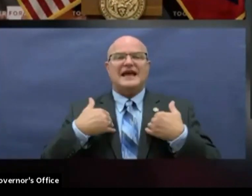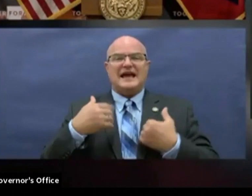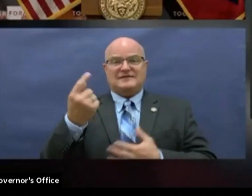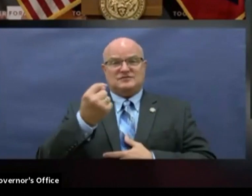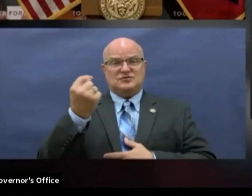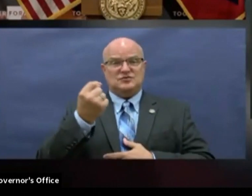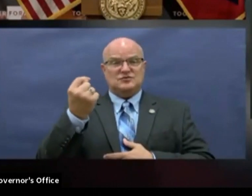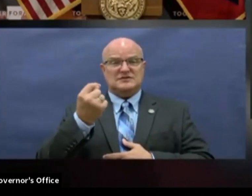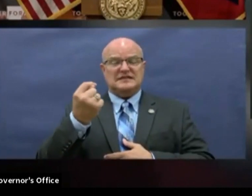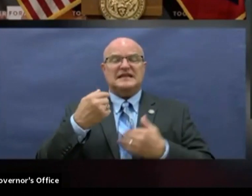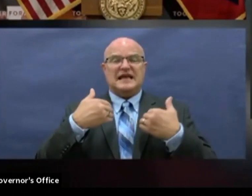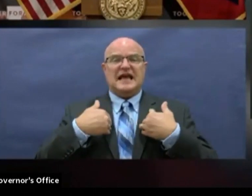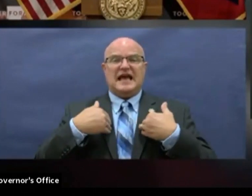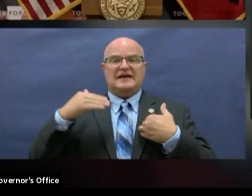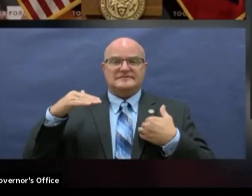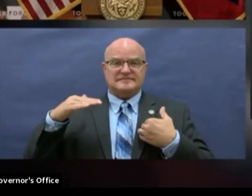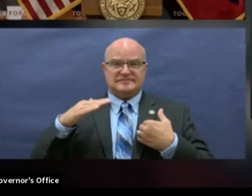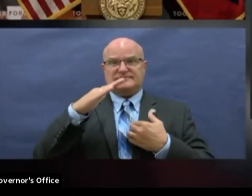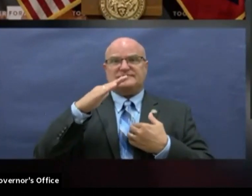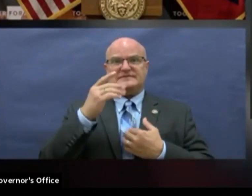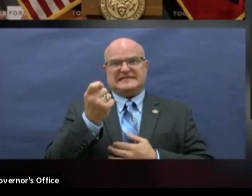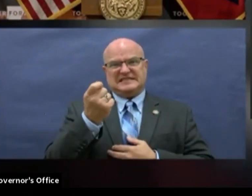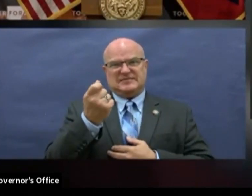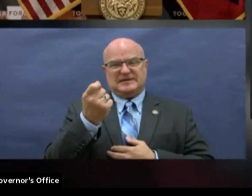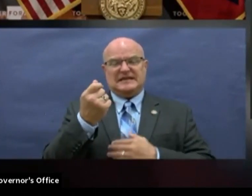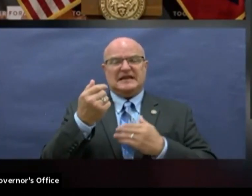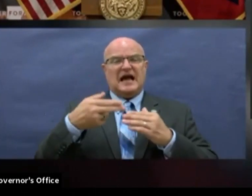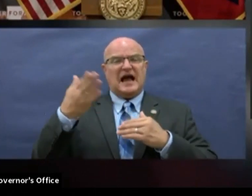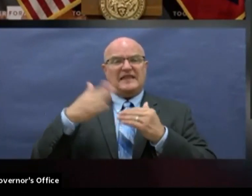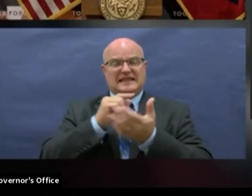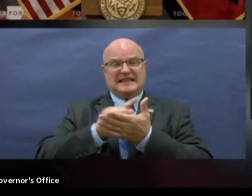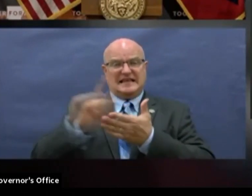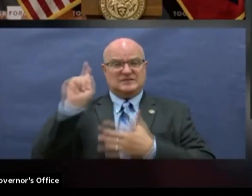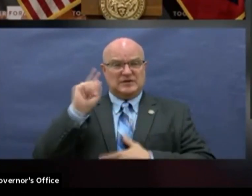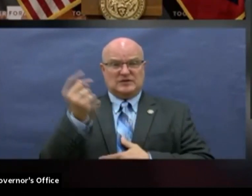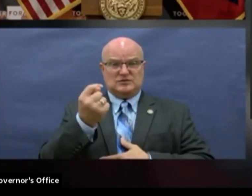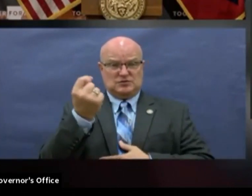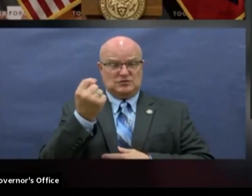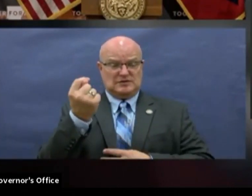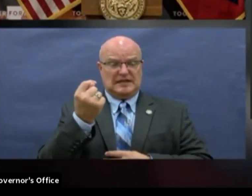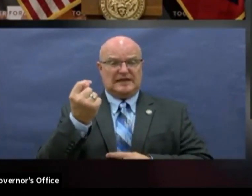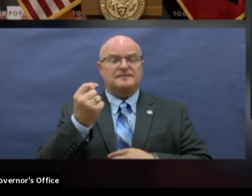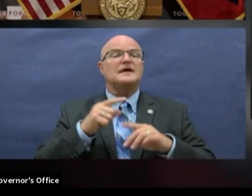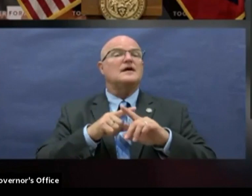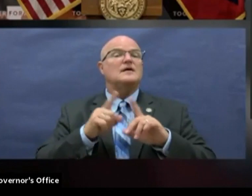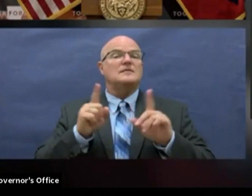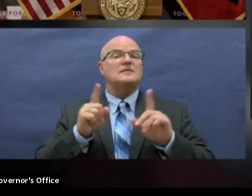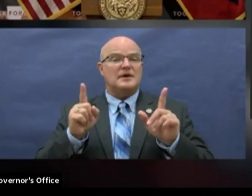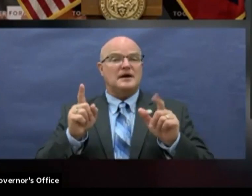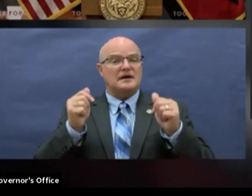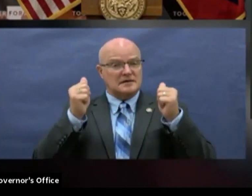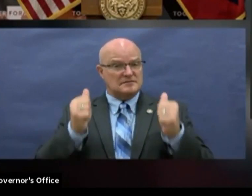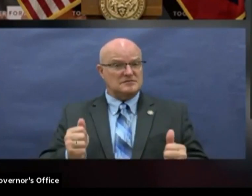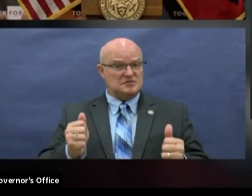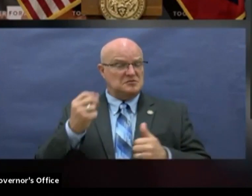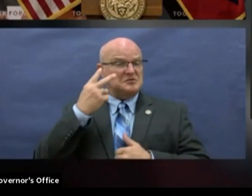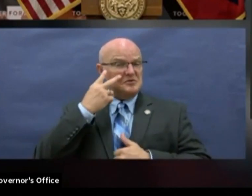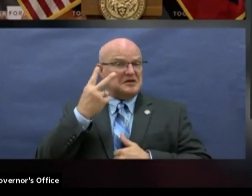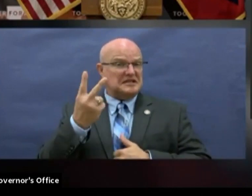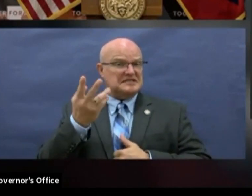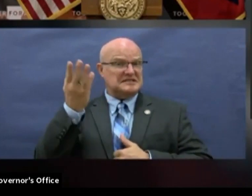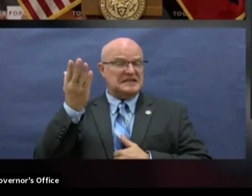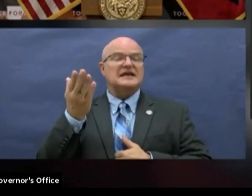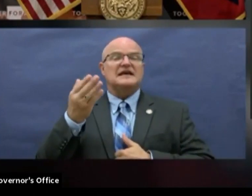Tuesday that moved up a little bit higher than it did last Tuesday. But you can see